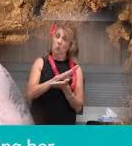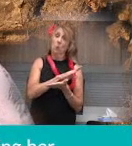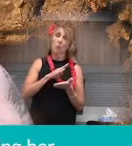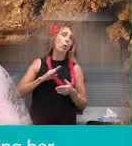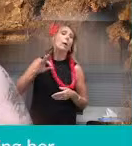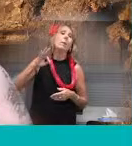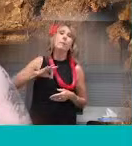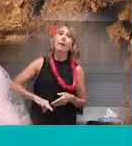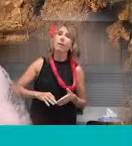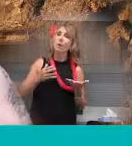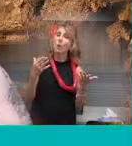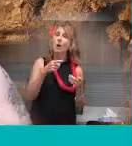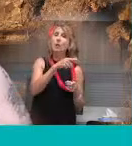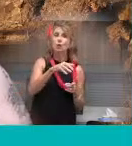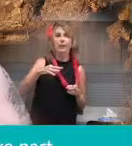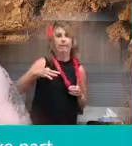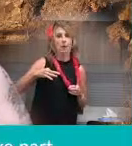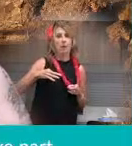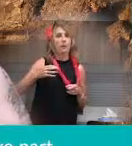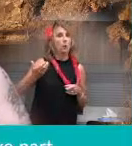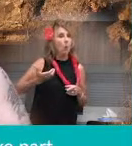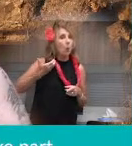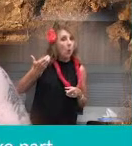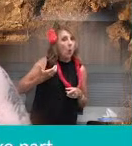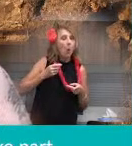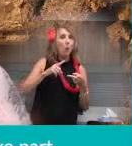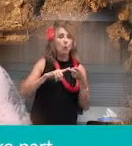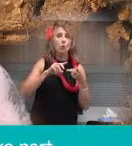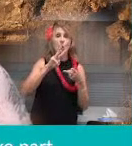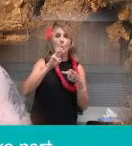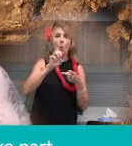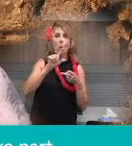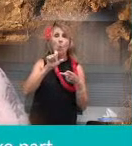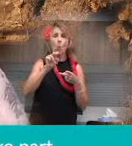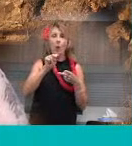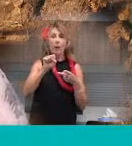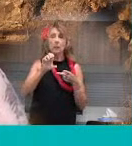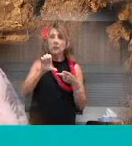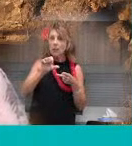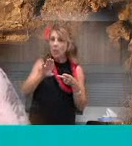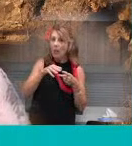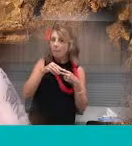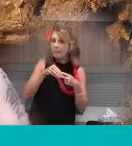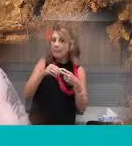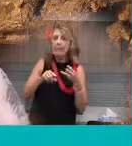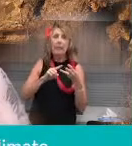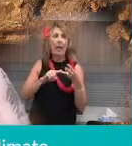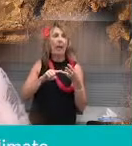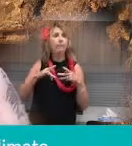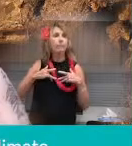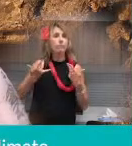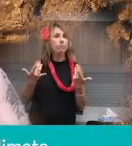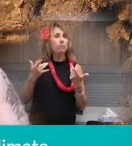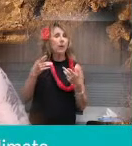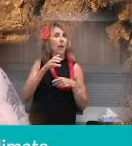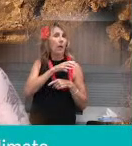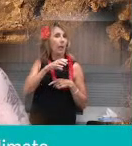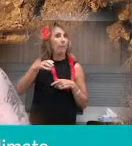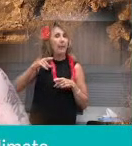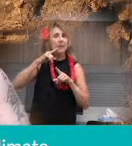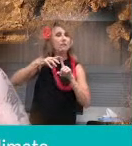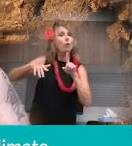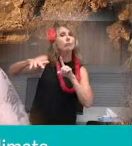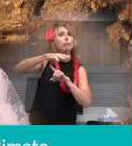generously volunteering her time to coach, to lead a wellness club, and to take part on various committees aimed at improving the